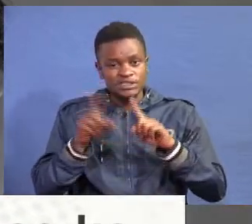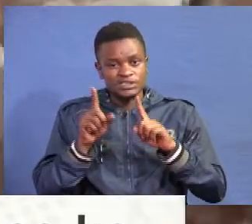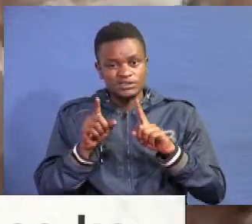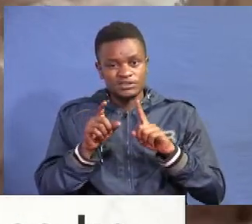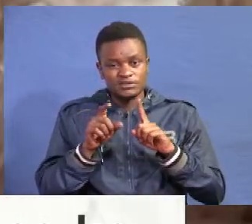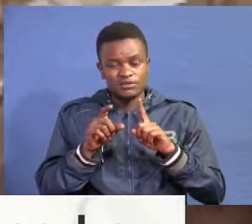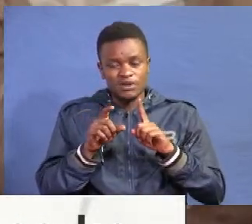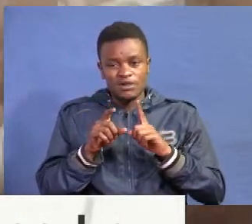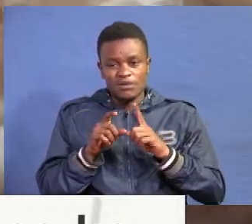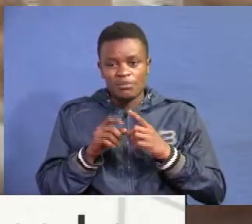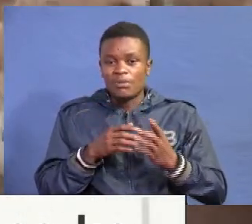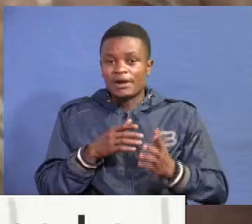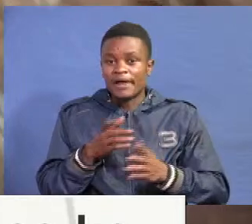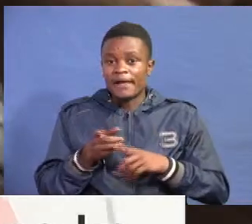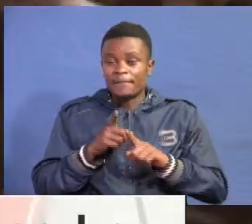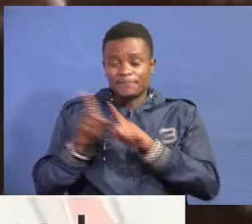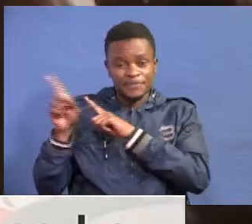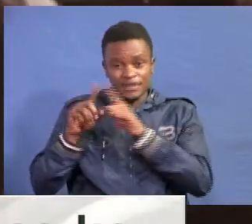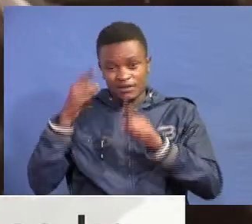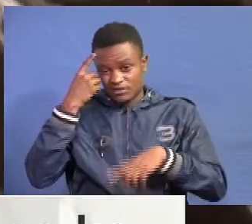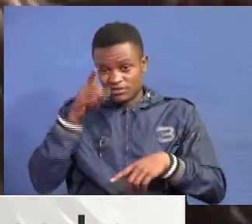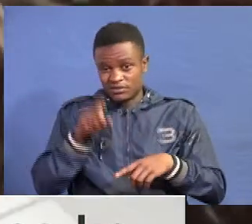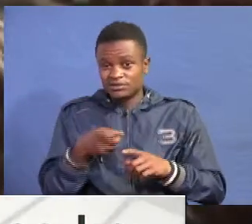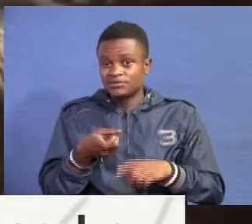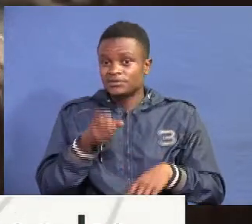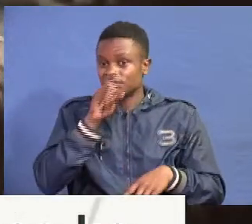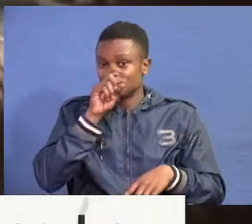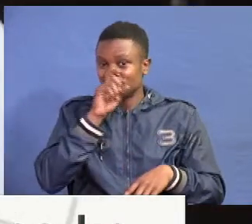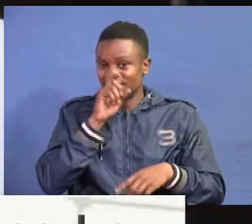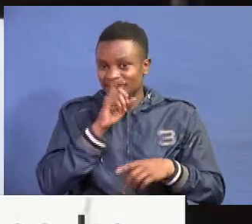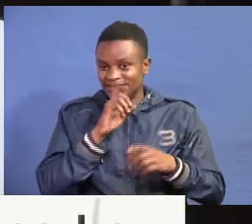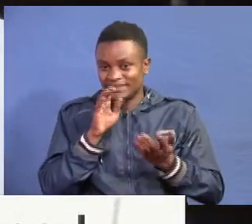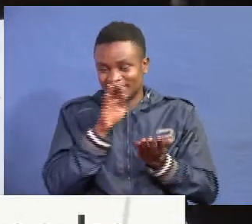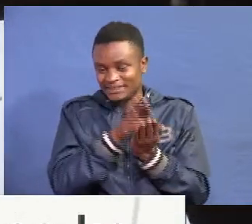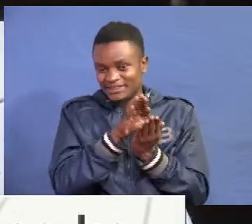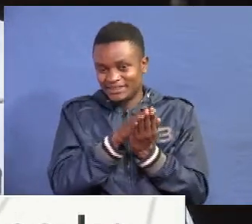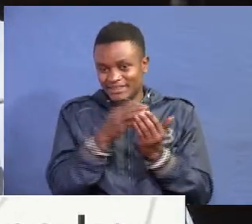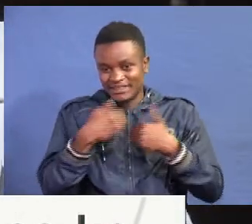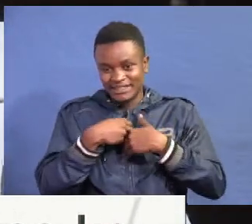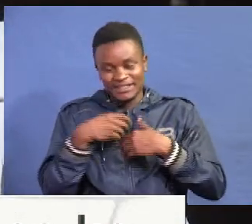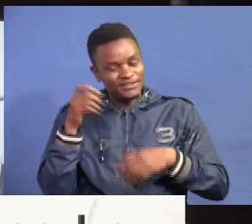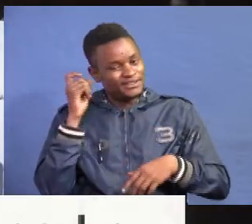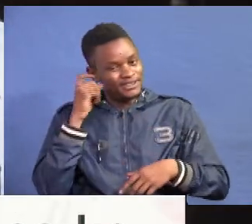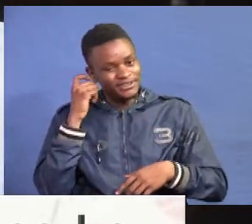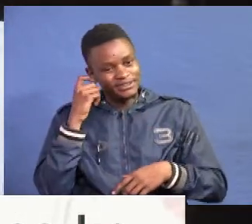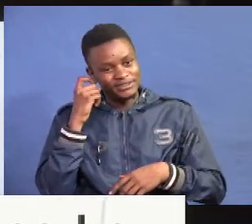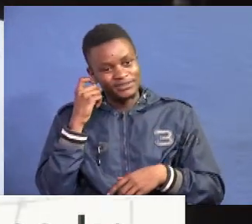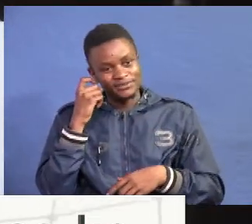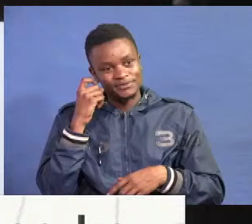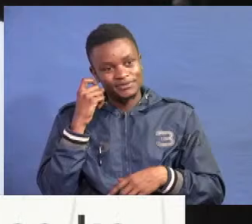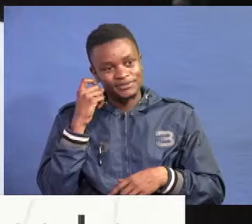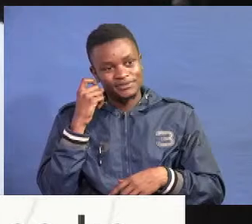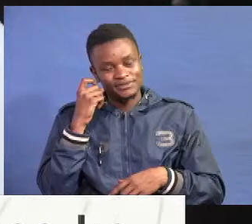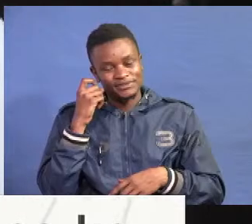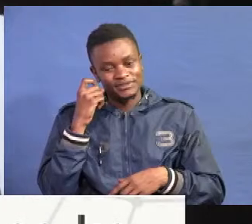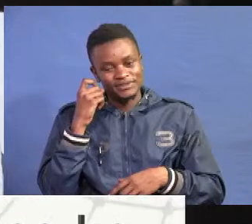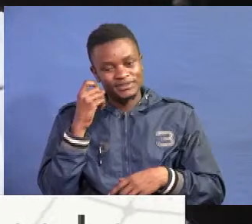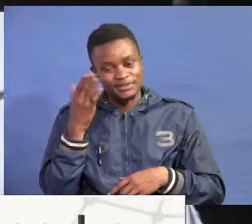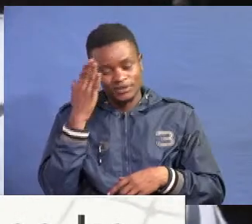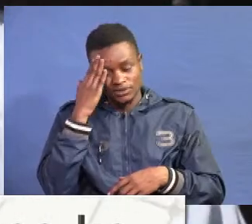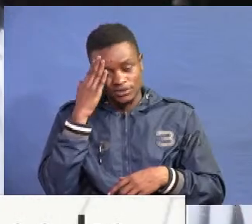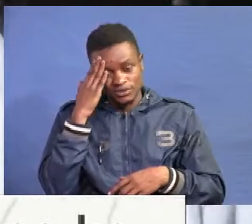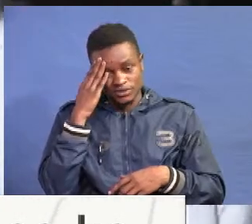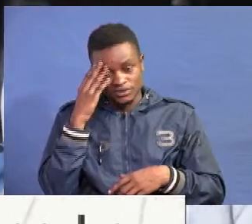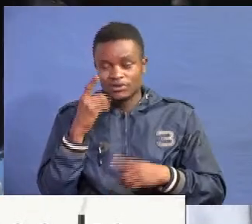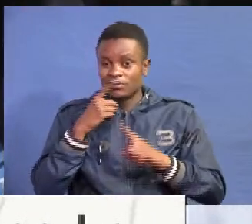journey towards chicken production begin for Cheruyot? Since I have eggs, I thought of adding